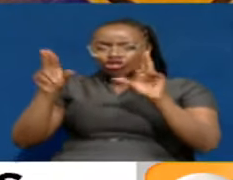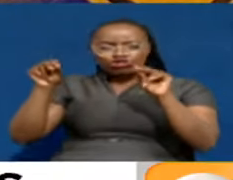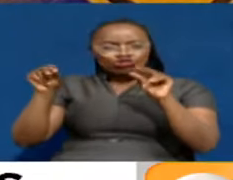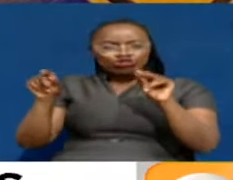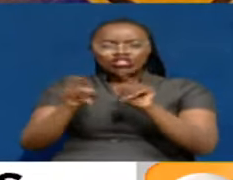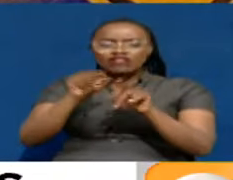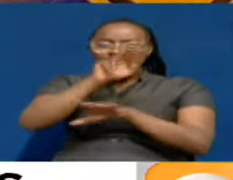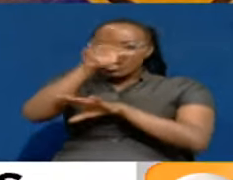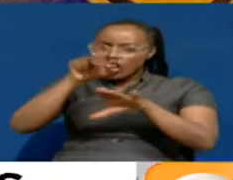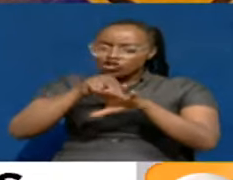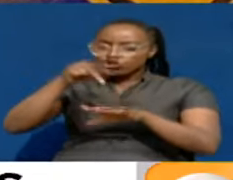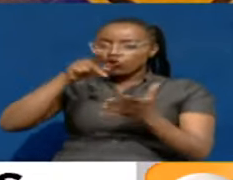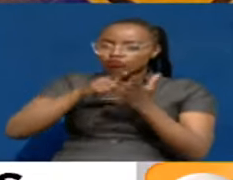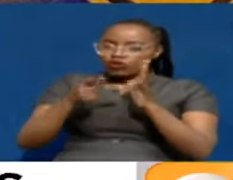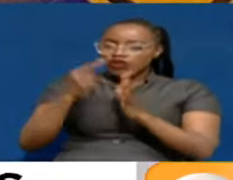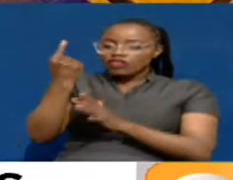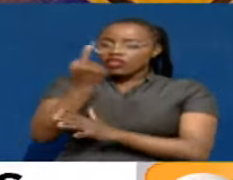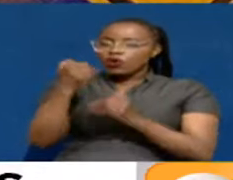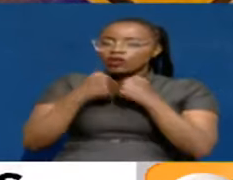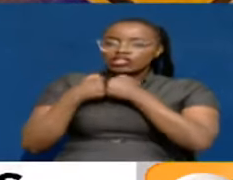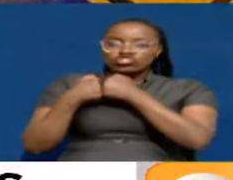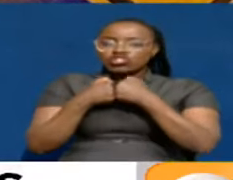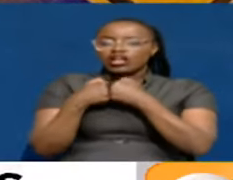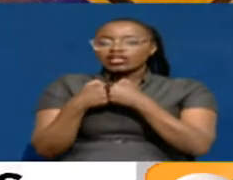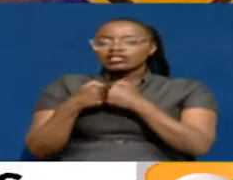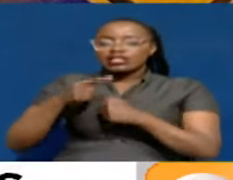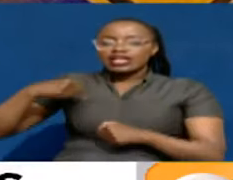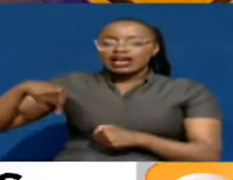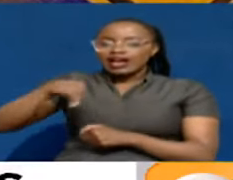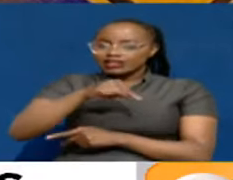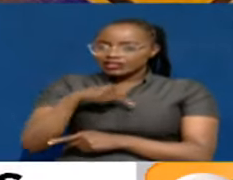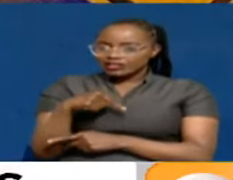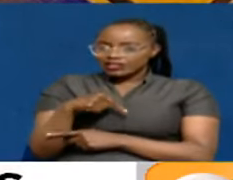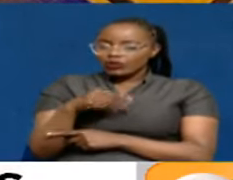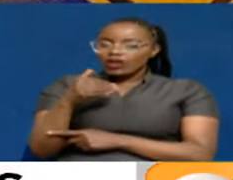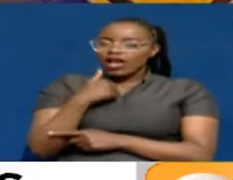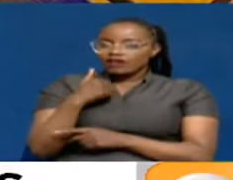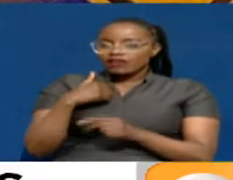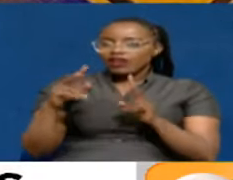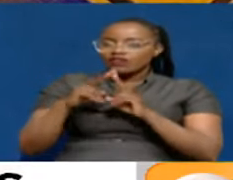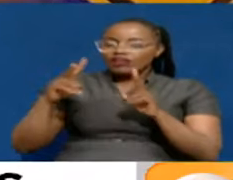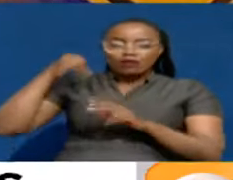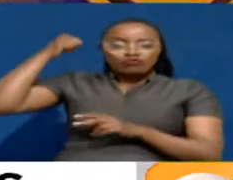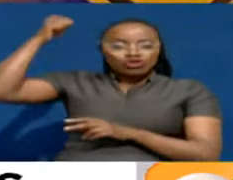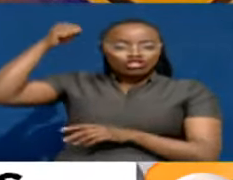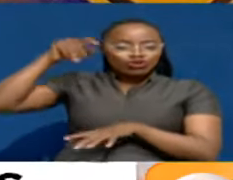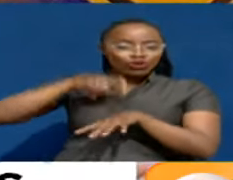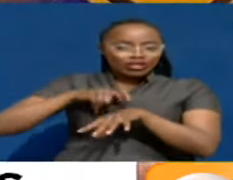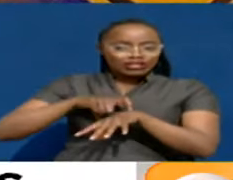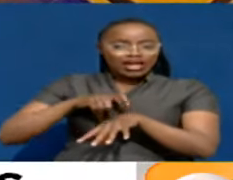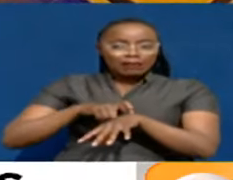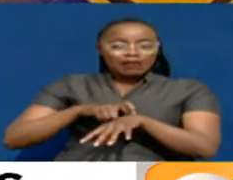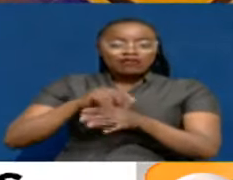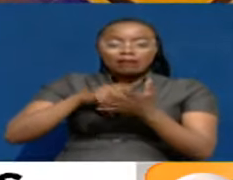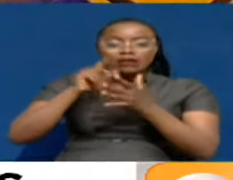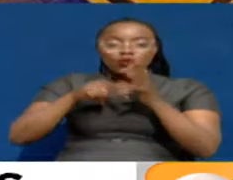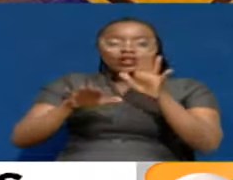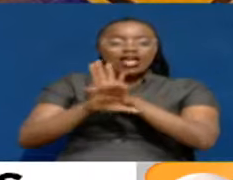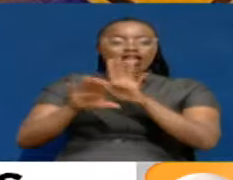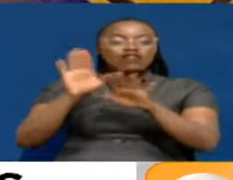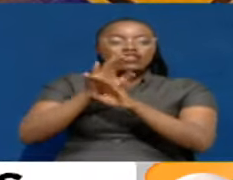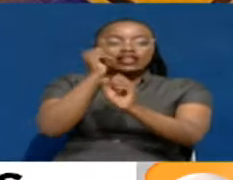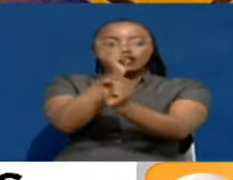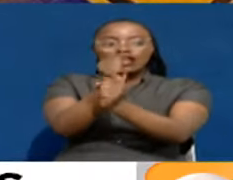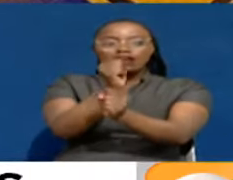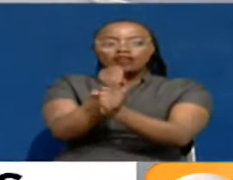say. Those are national projects. The only challenge is that we are at a very political season. So everything that is being